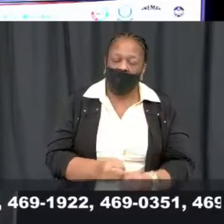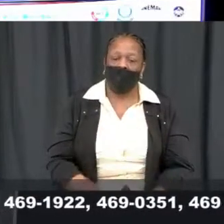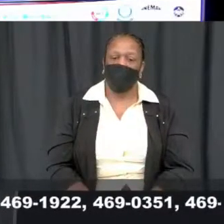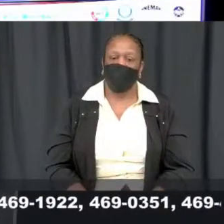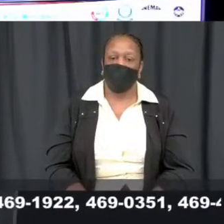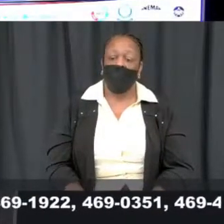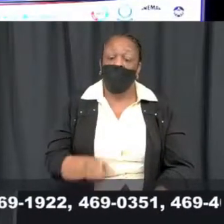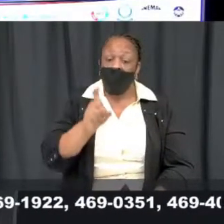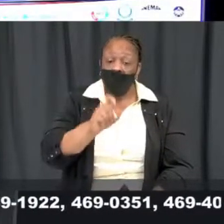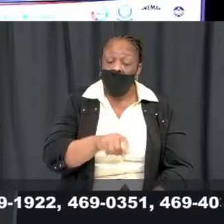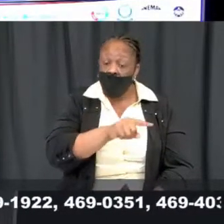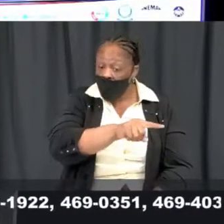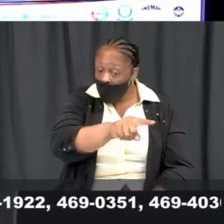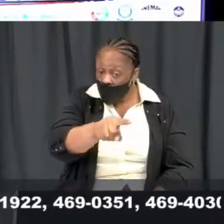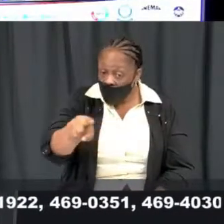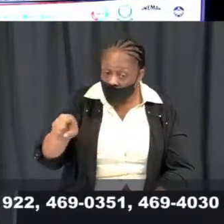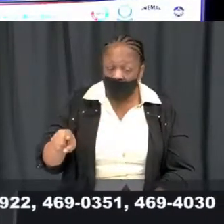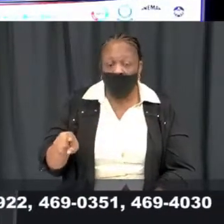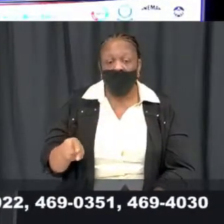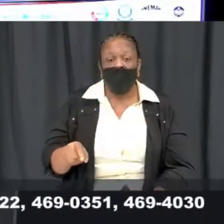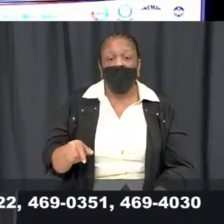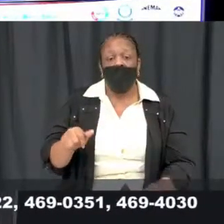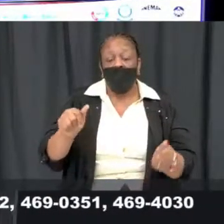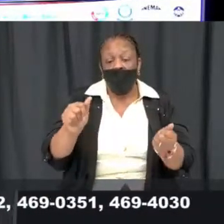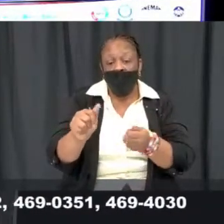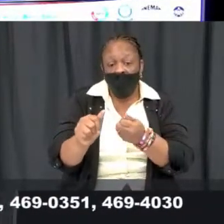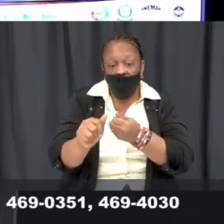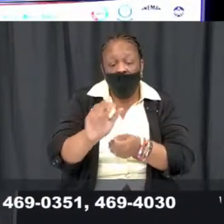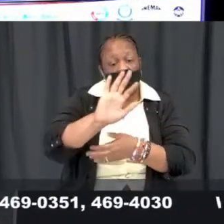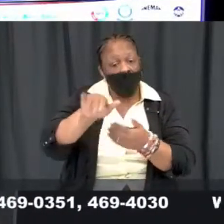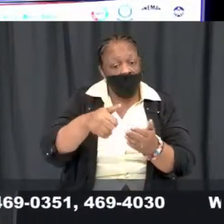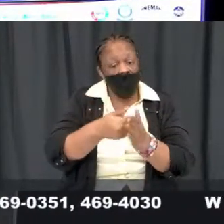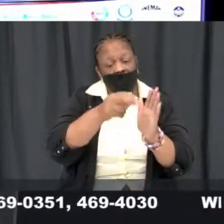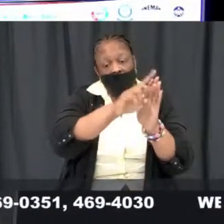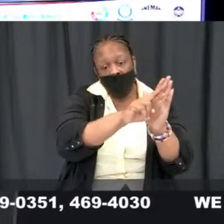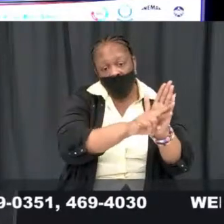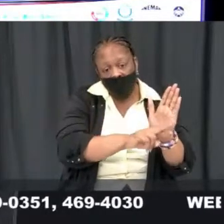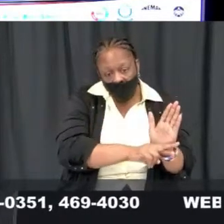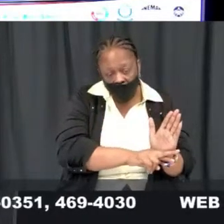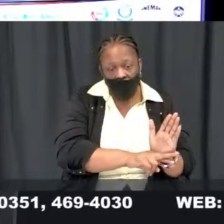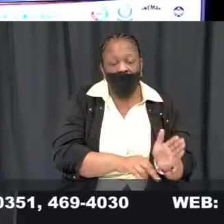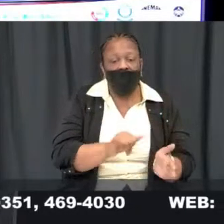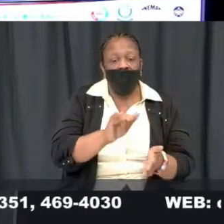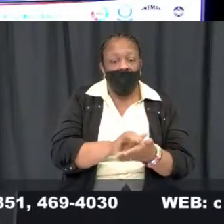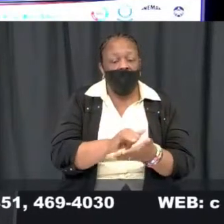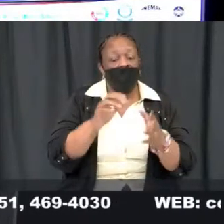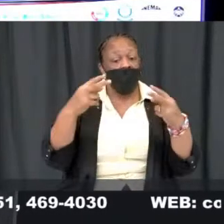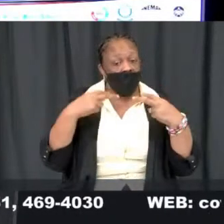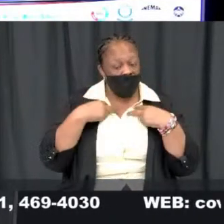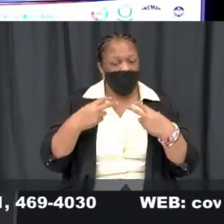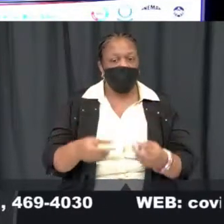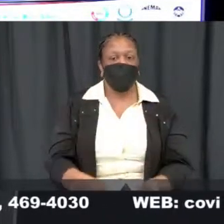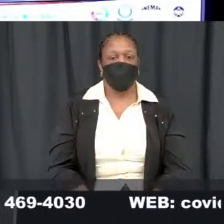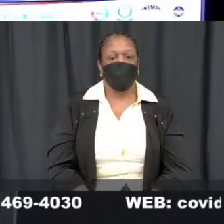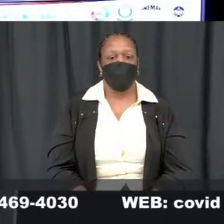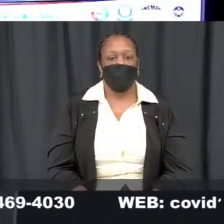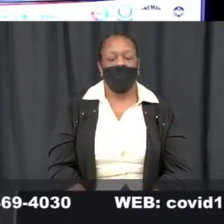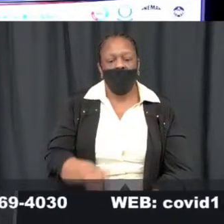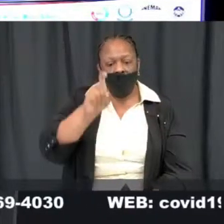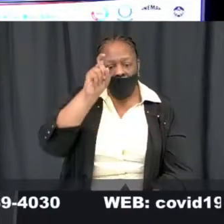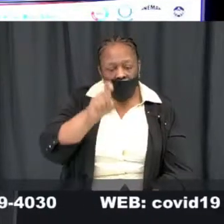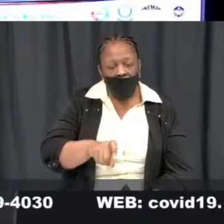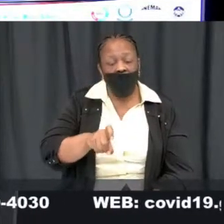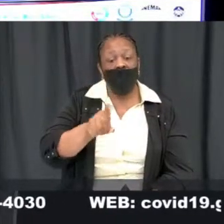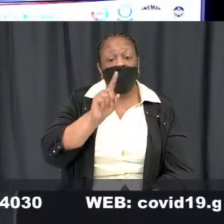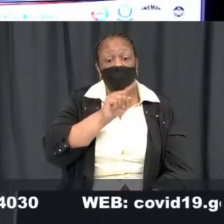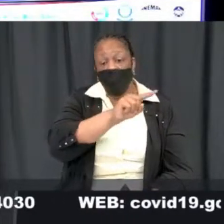to continue to follow all of the guidelines and protocols that are presented to you. We need you